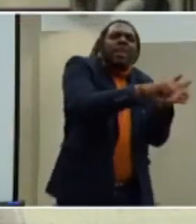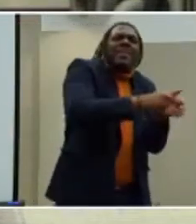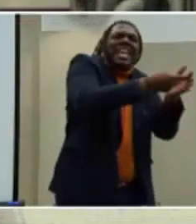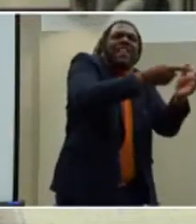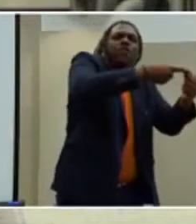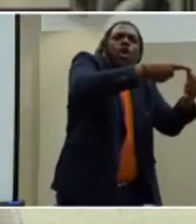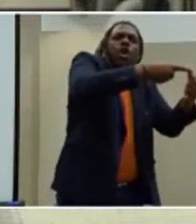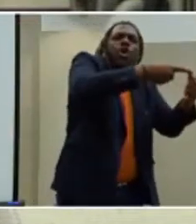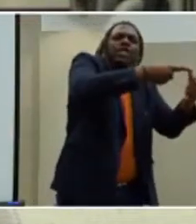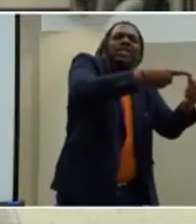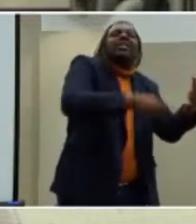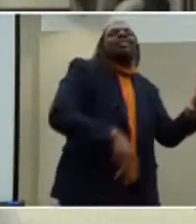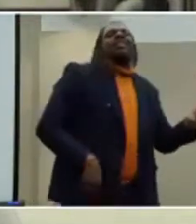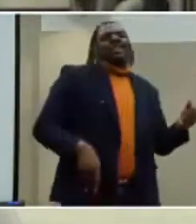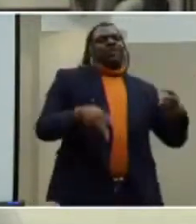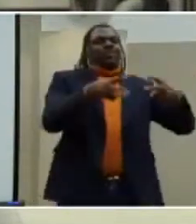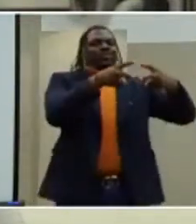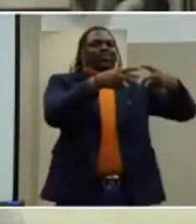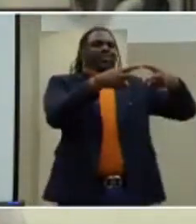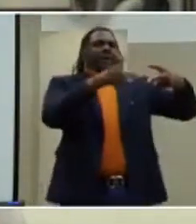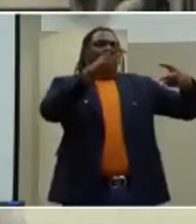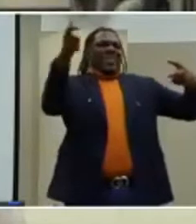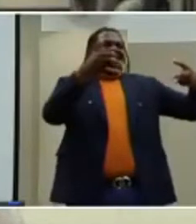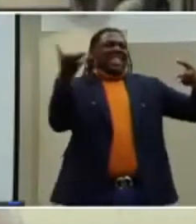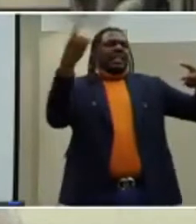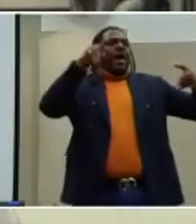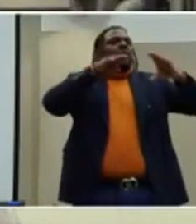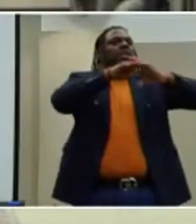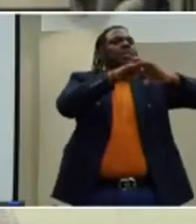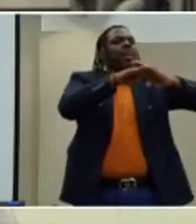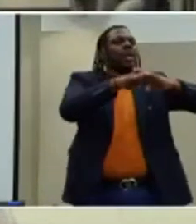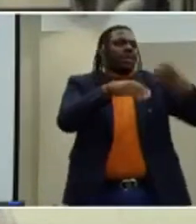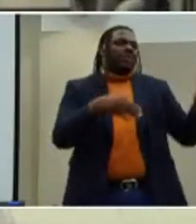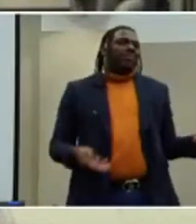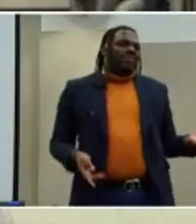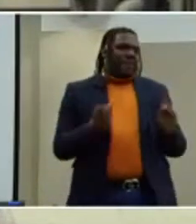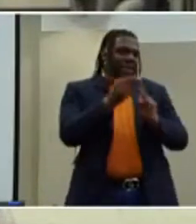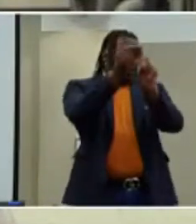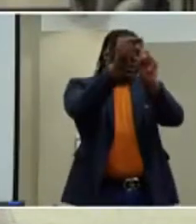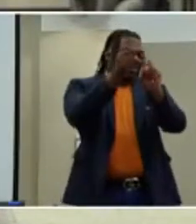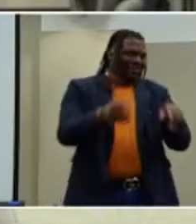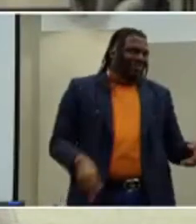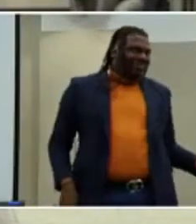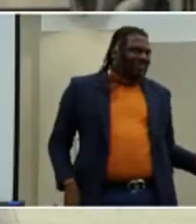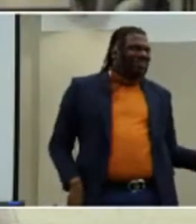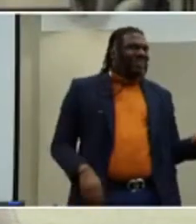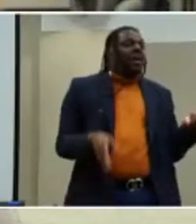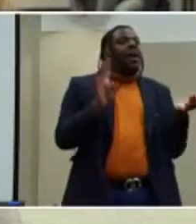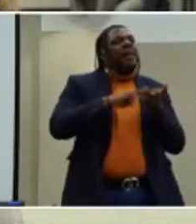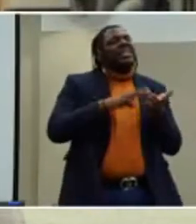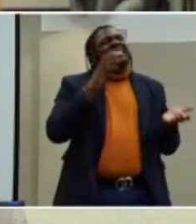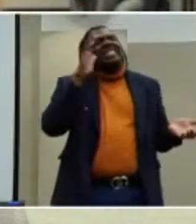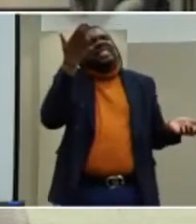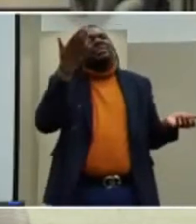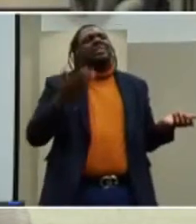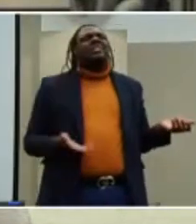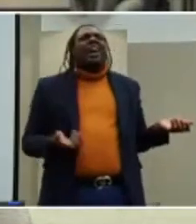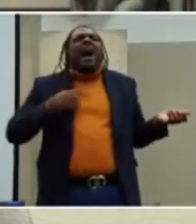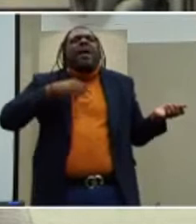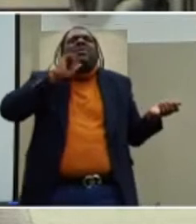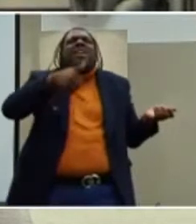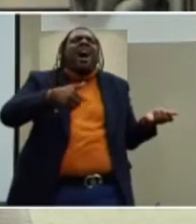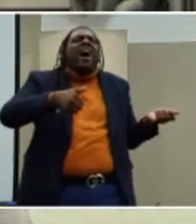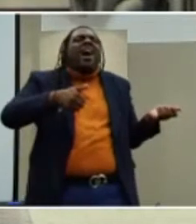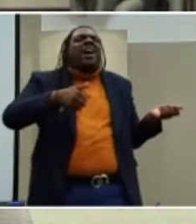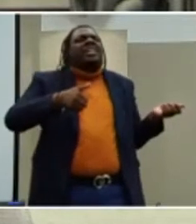But those were the two big things I noticed about accessibility particularly, because it seems like I'm not in the